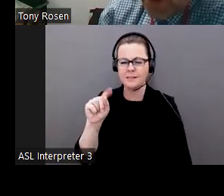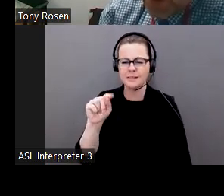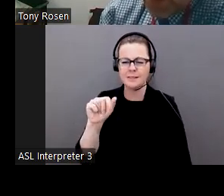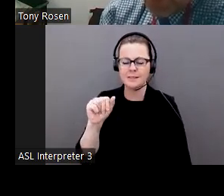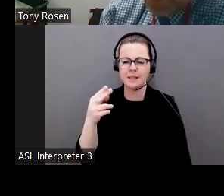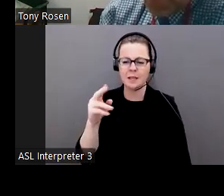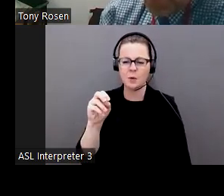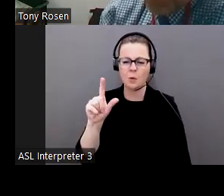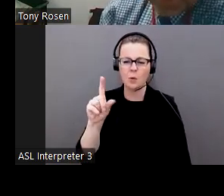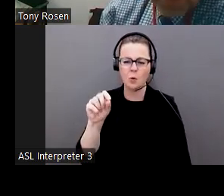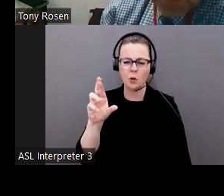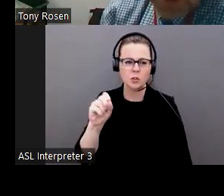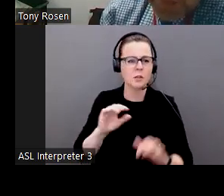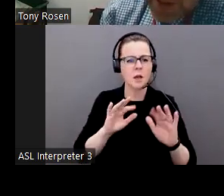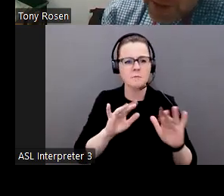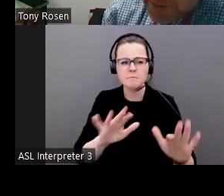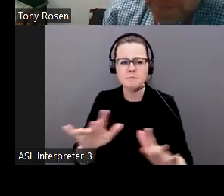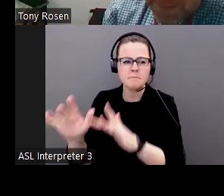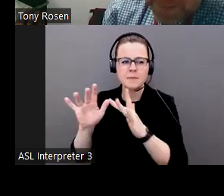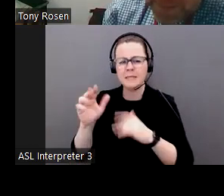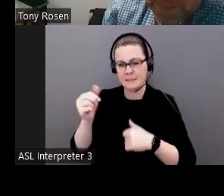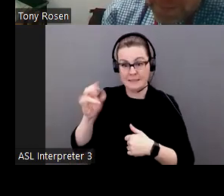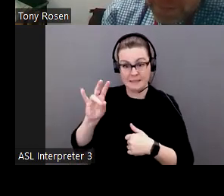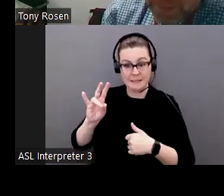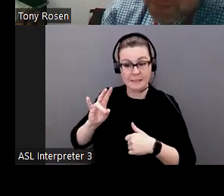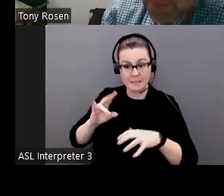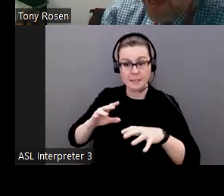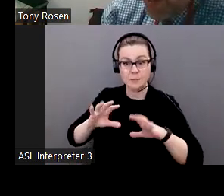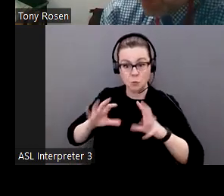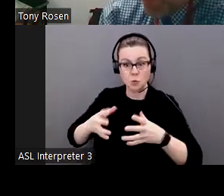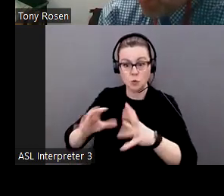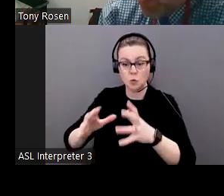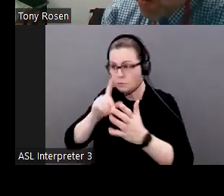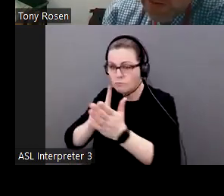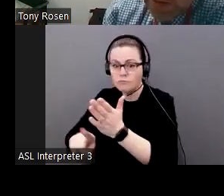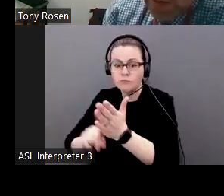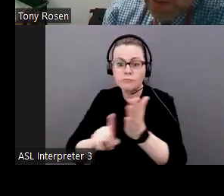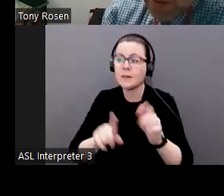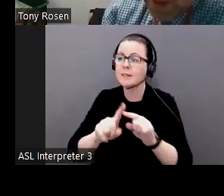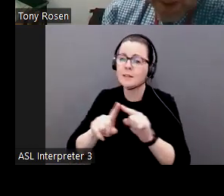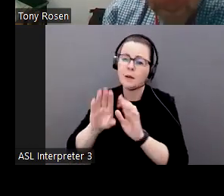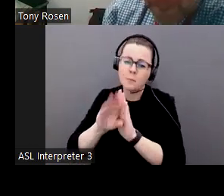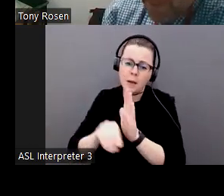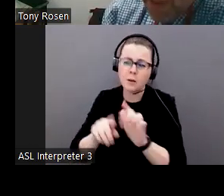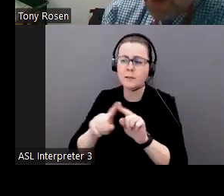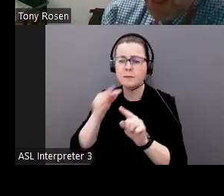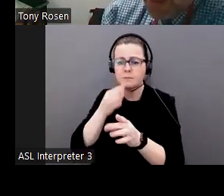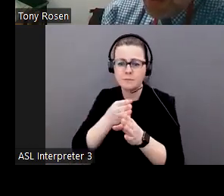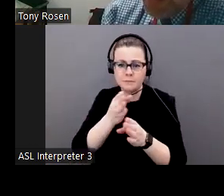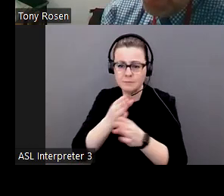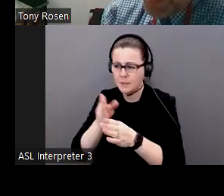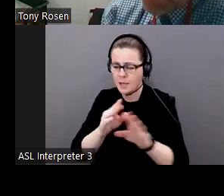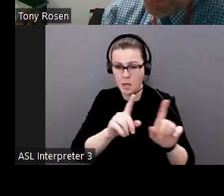different professional disciplines. And here's what they told us. Yep,